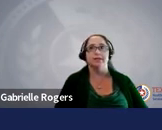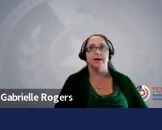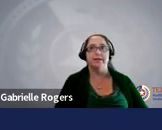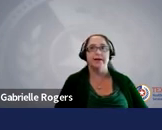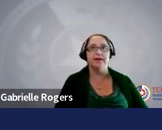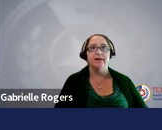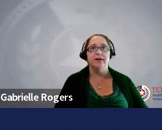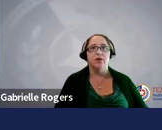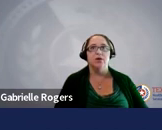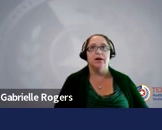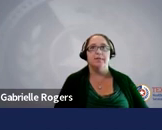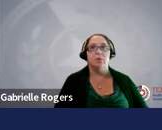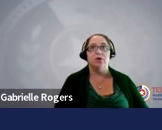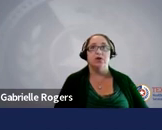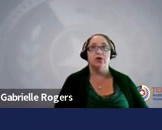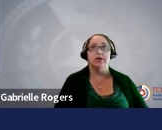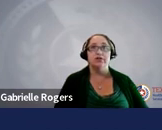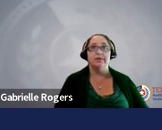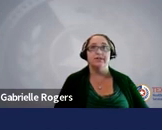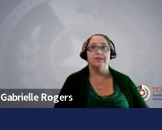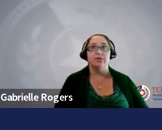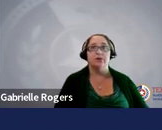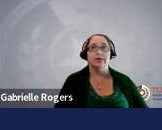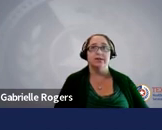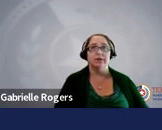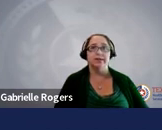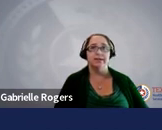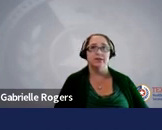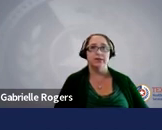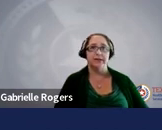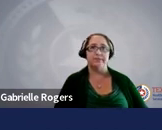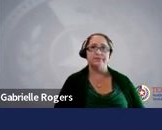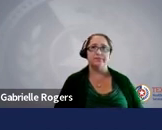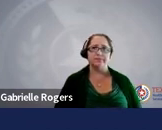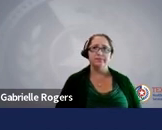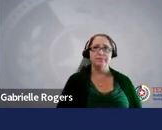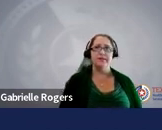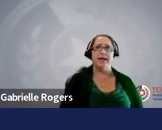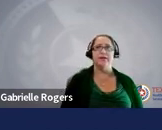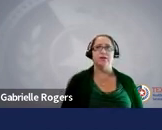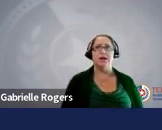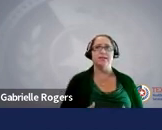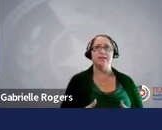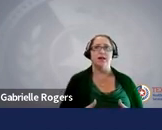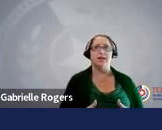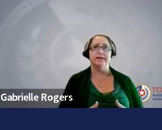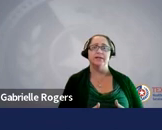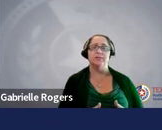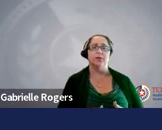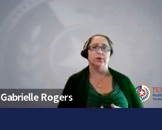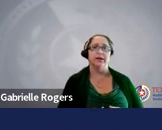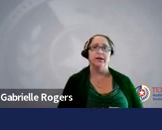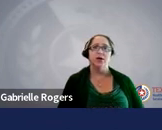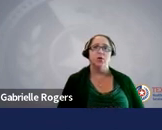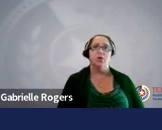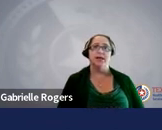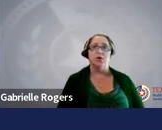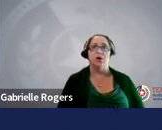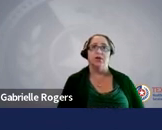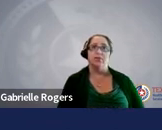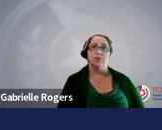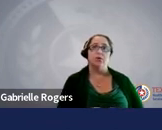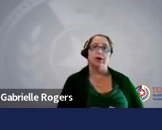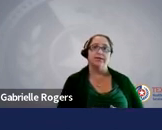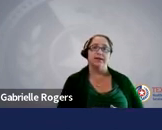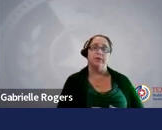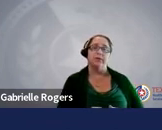LBHA crisis hotline or the current treatment team to request a crisis screening. And the crisis hotline can deploy what they